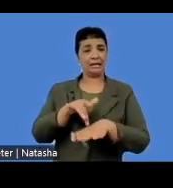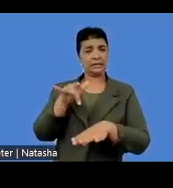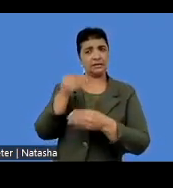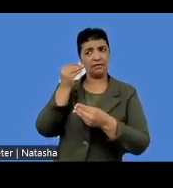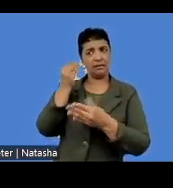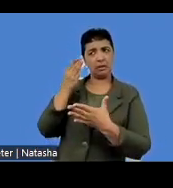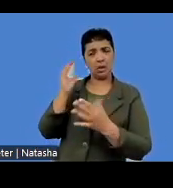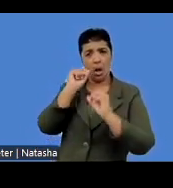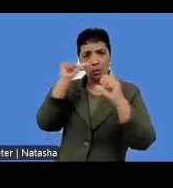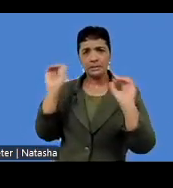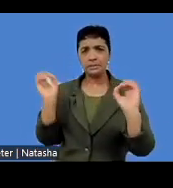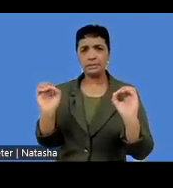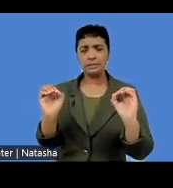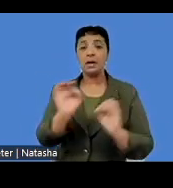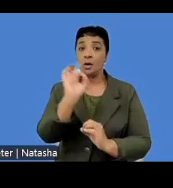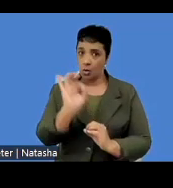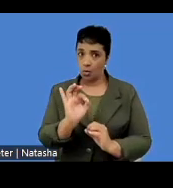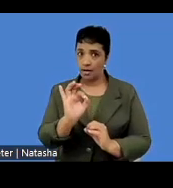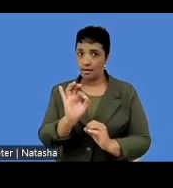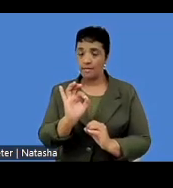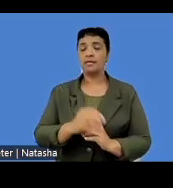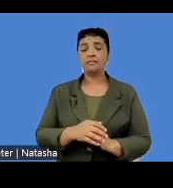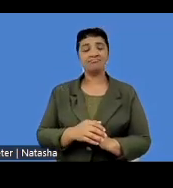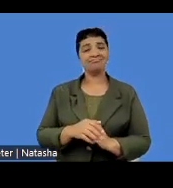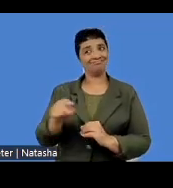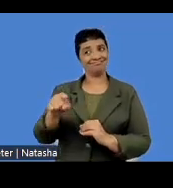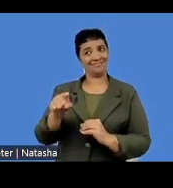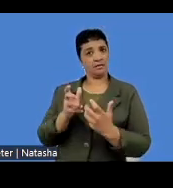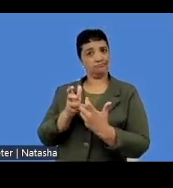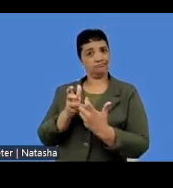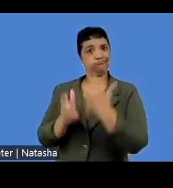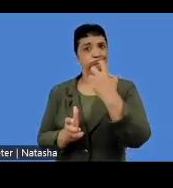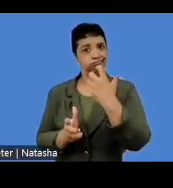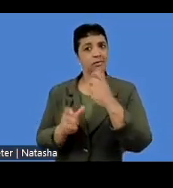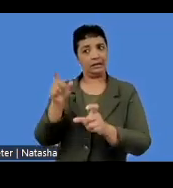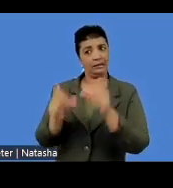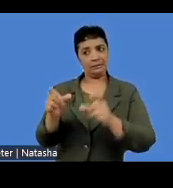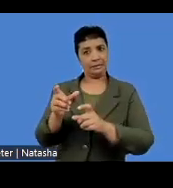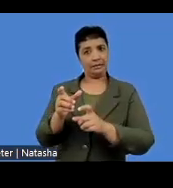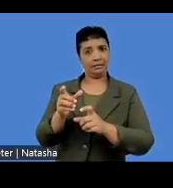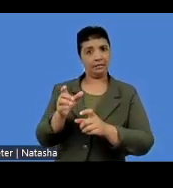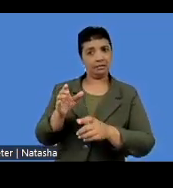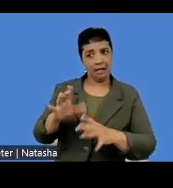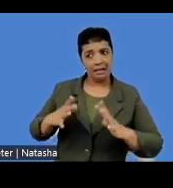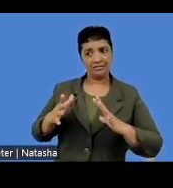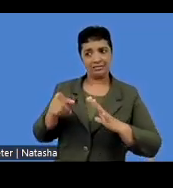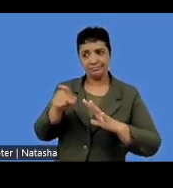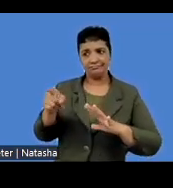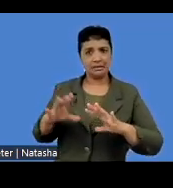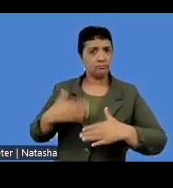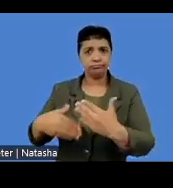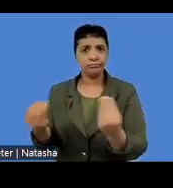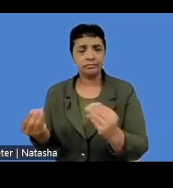it's definitely insensitive to persons who have lost their lives,